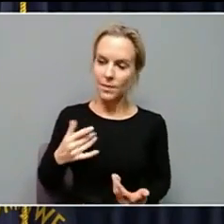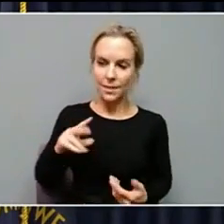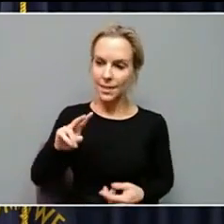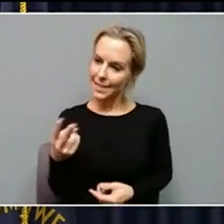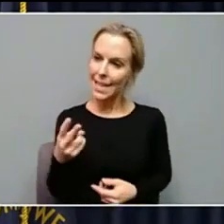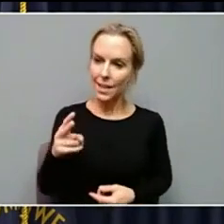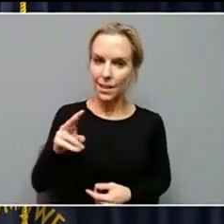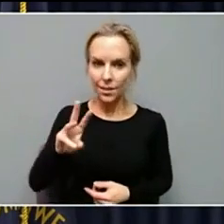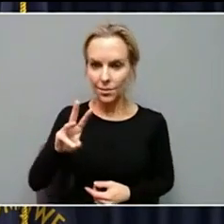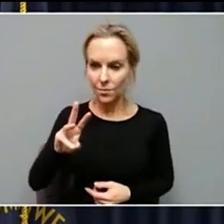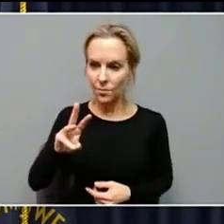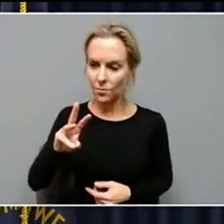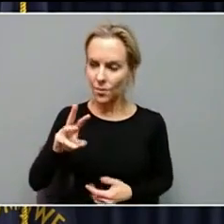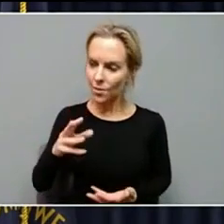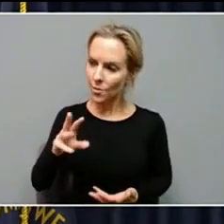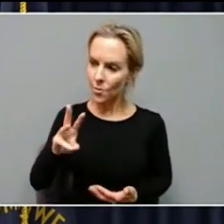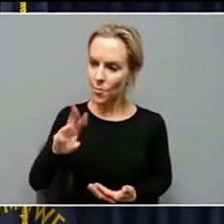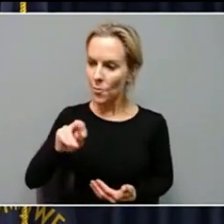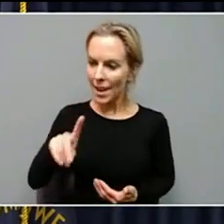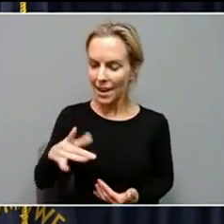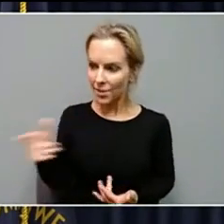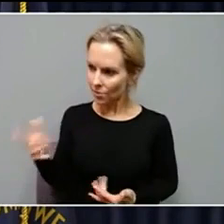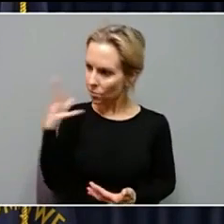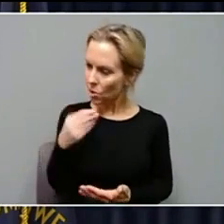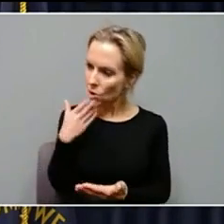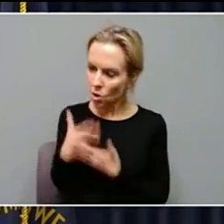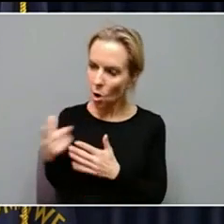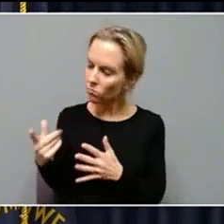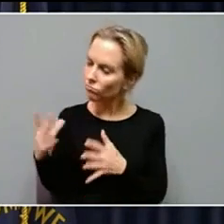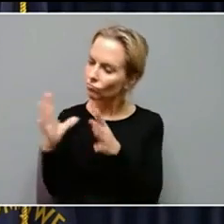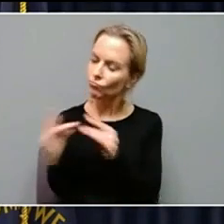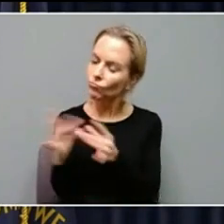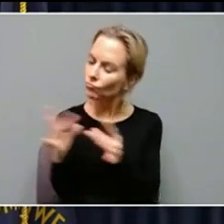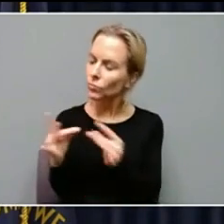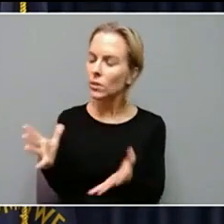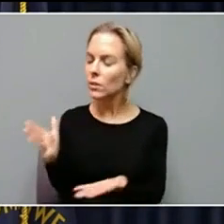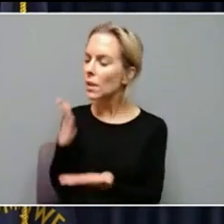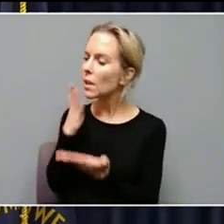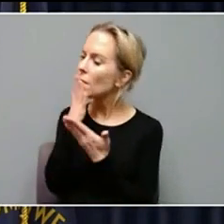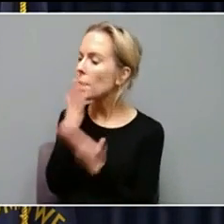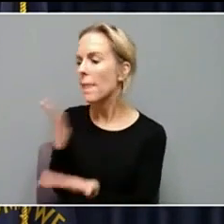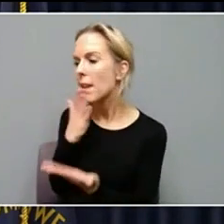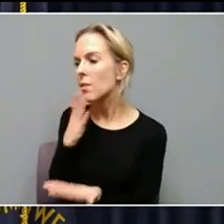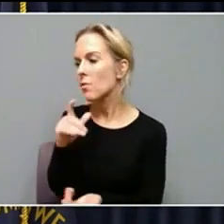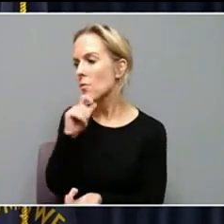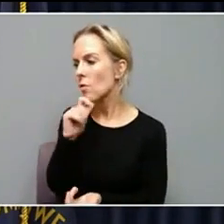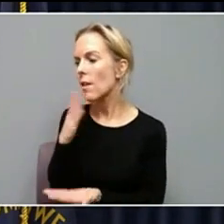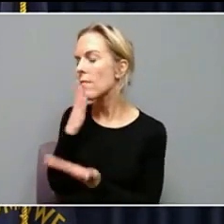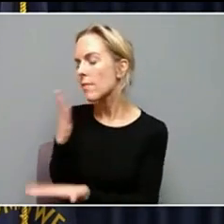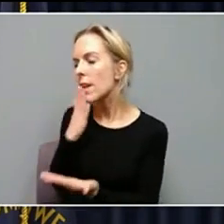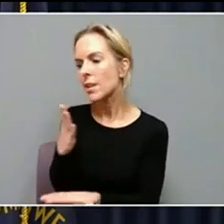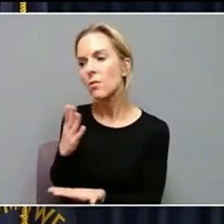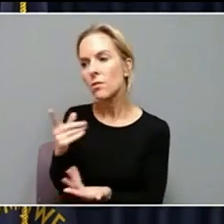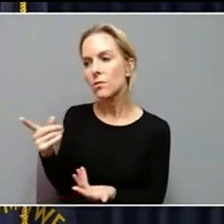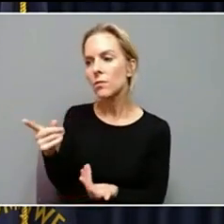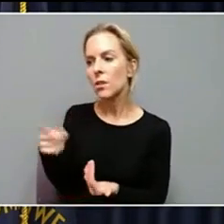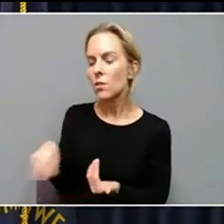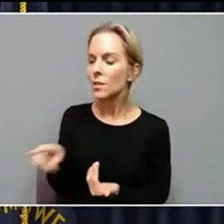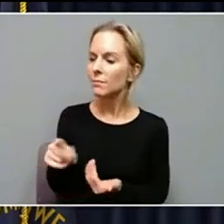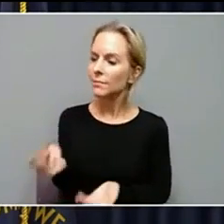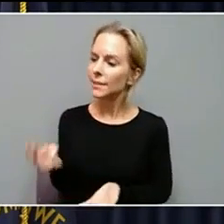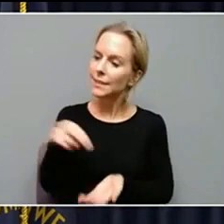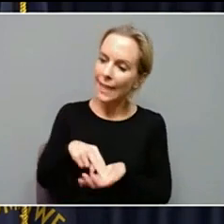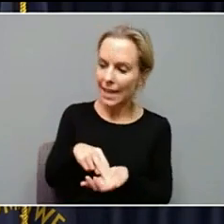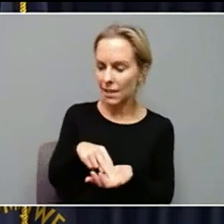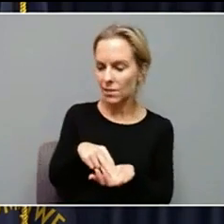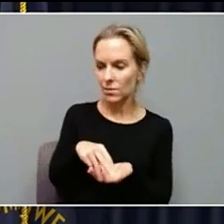thing. Now, thank you, Colonel, but also thank you to all of your people that I know stand with you and behind you.